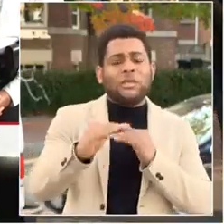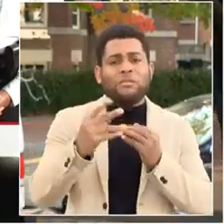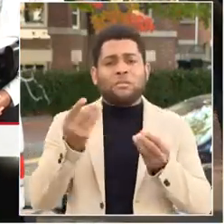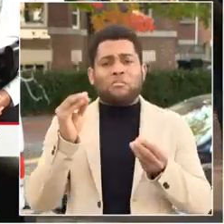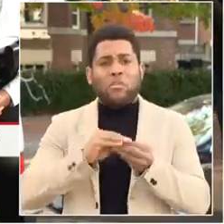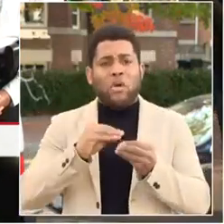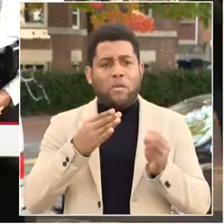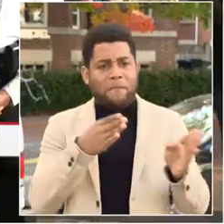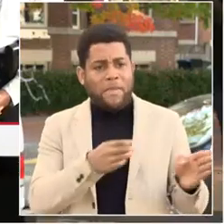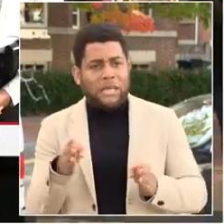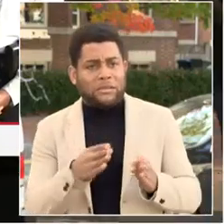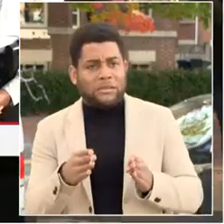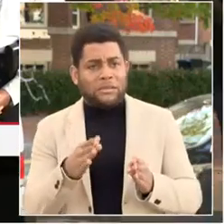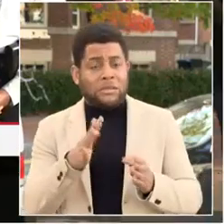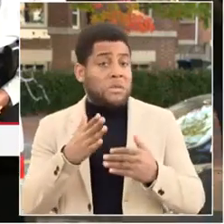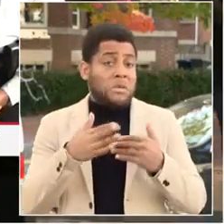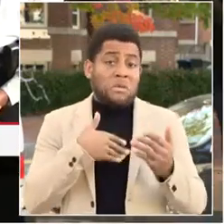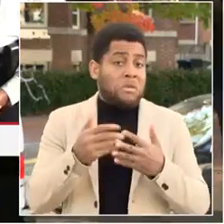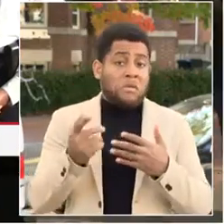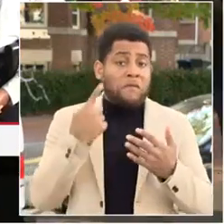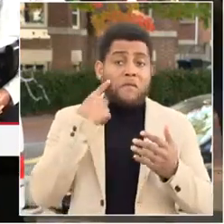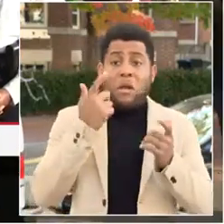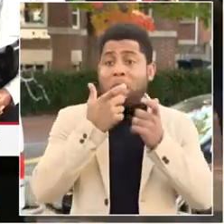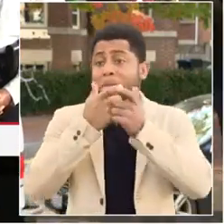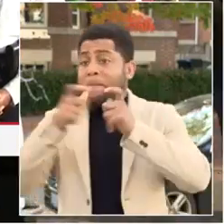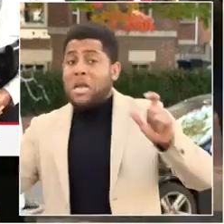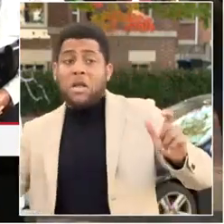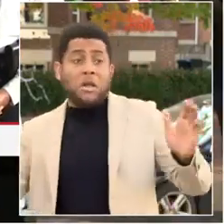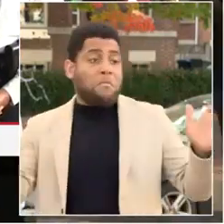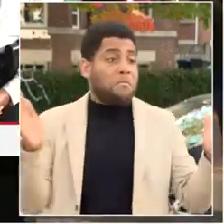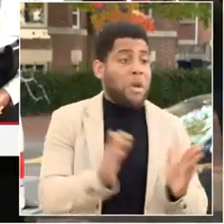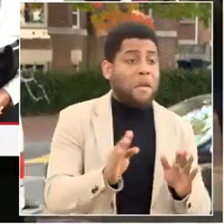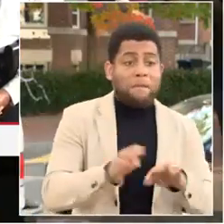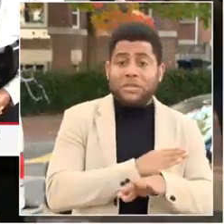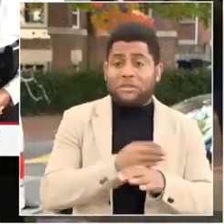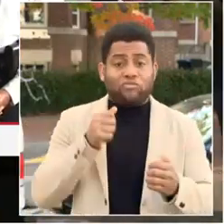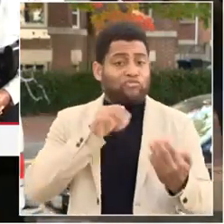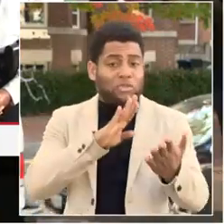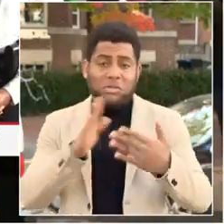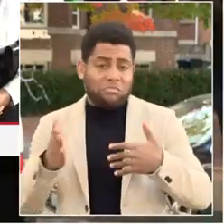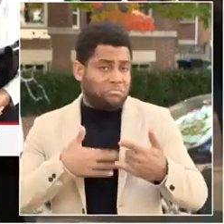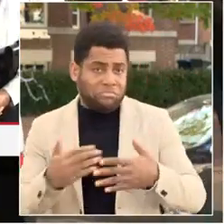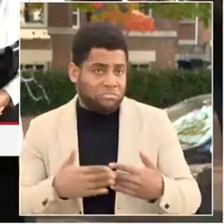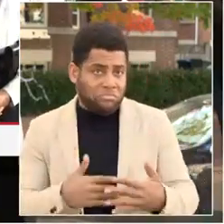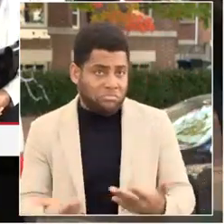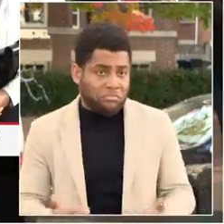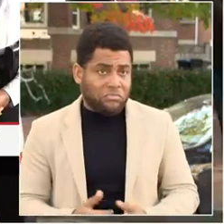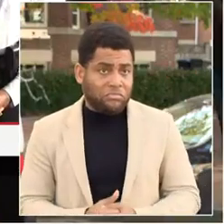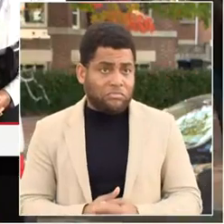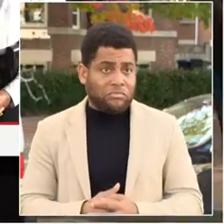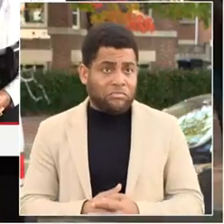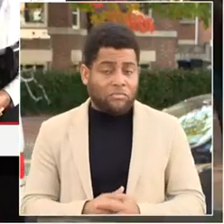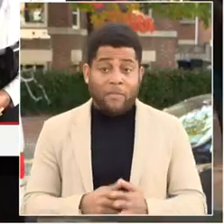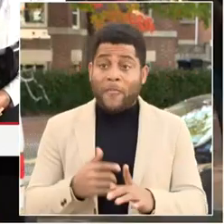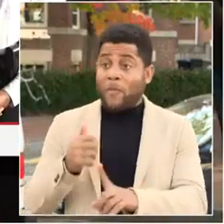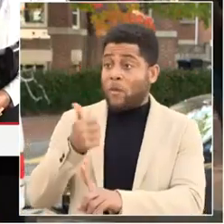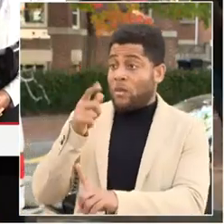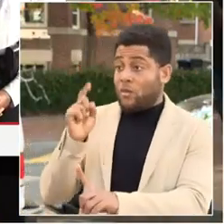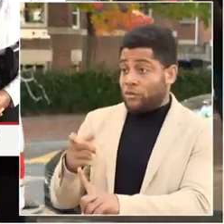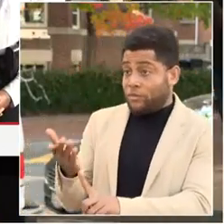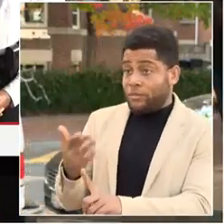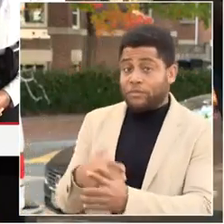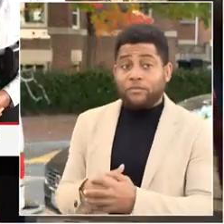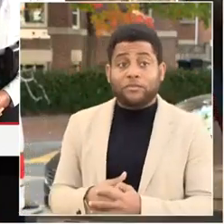Other questions? Yes. Mayor, I actually had a follow-up regarding the same incident. Spoke to a business owner today saying the same thing,